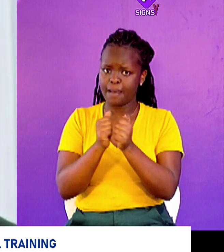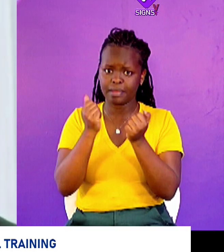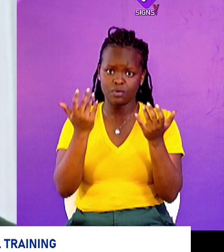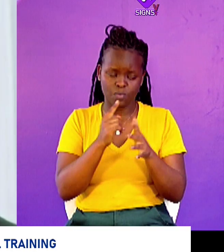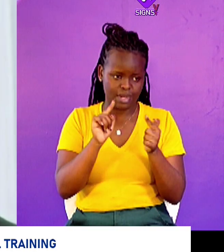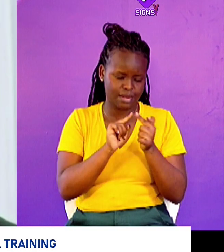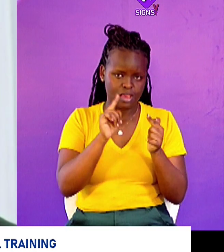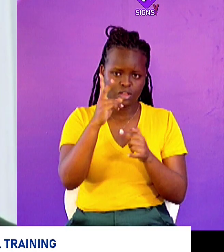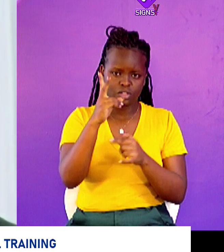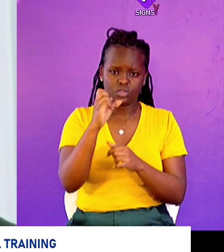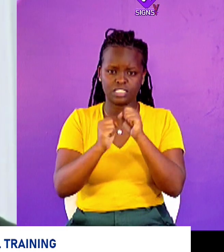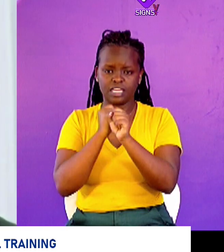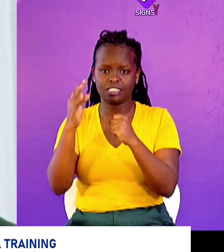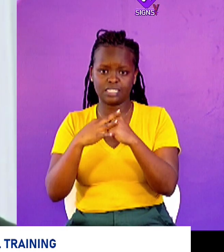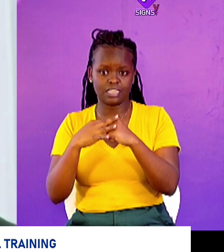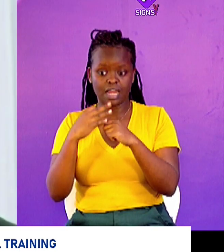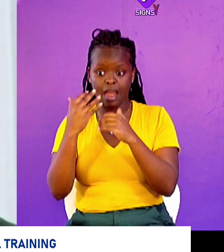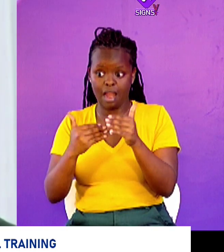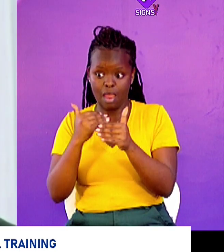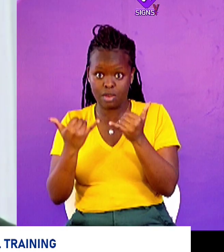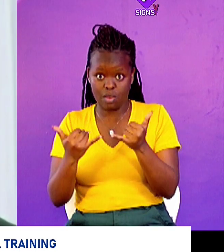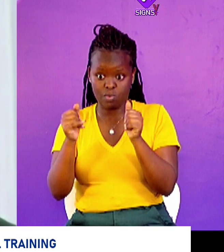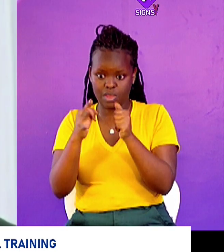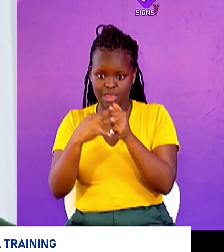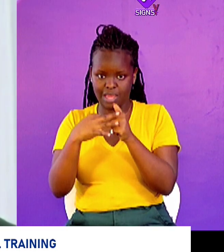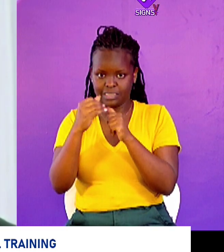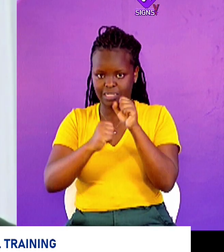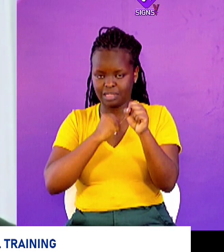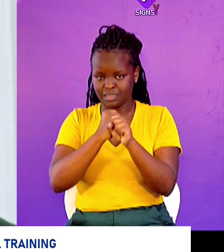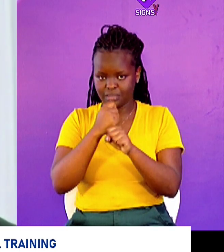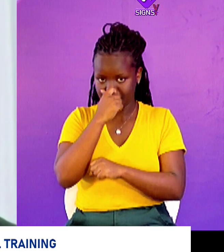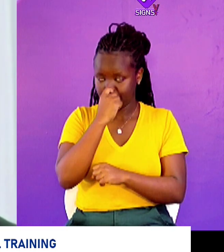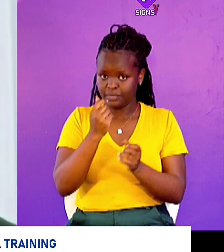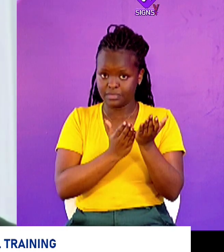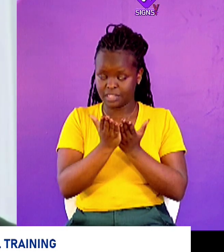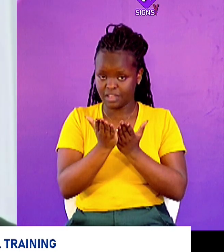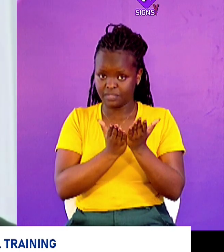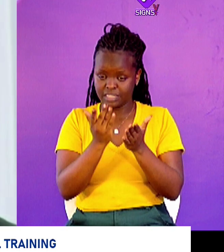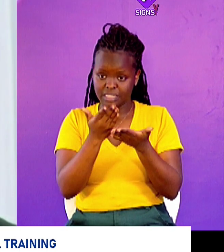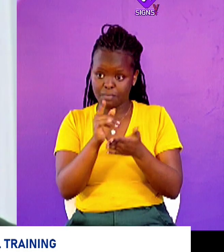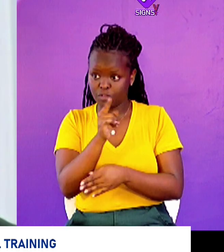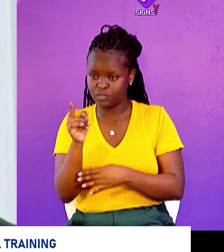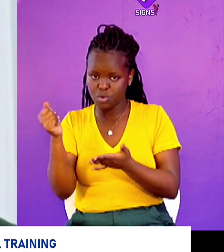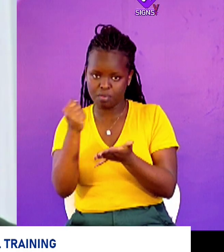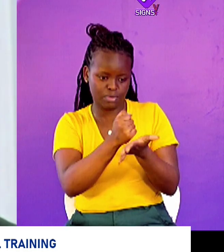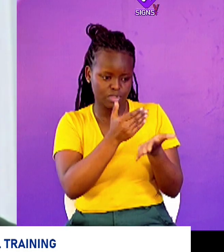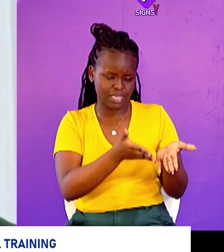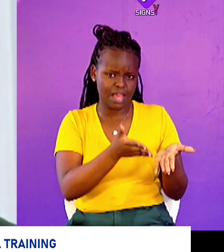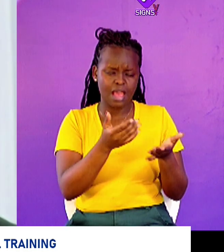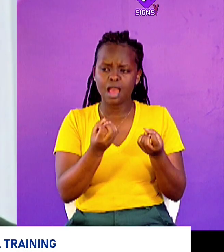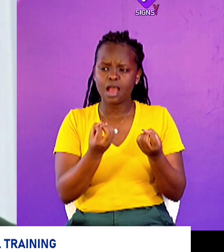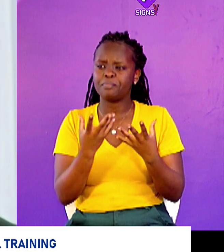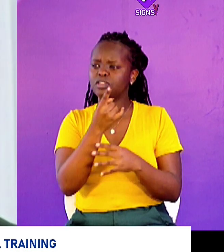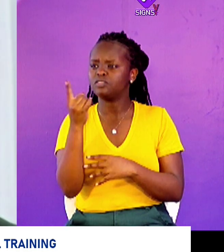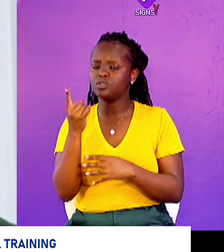that we are moving to closer to 8 years of service. Some of you were employed. How many of you are